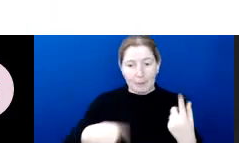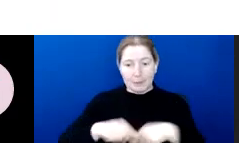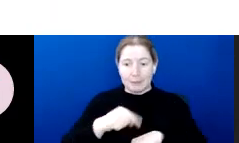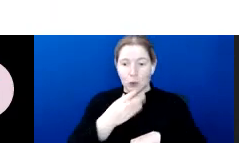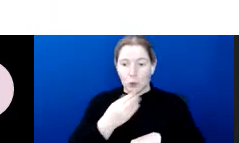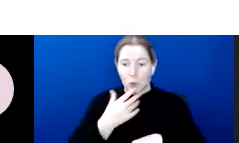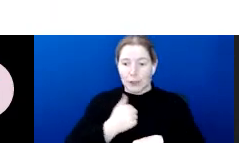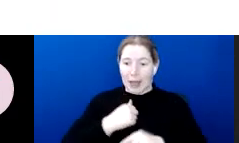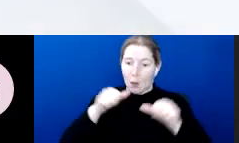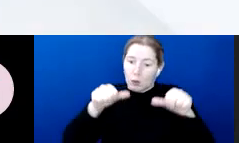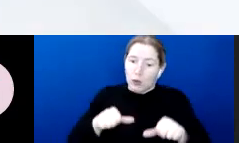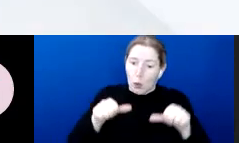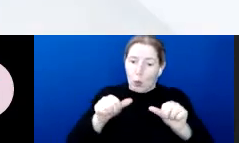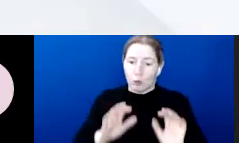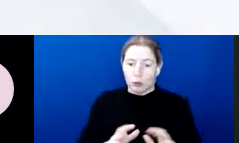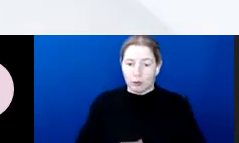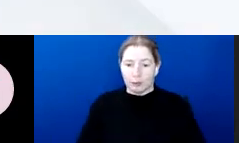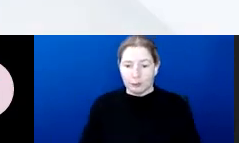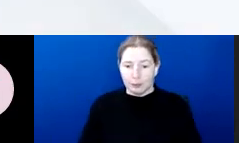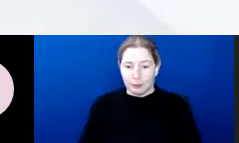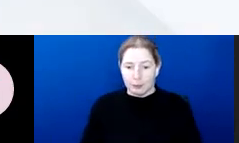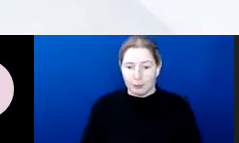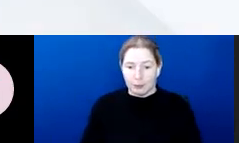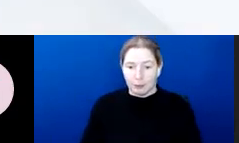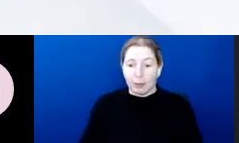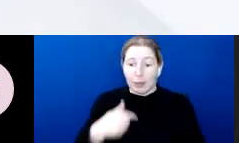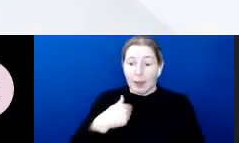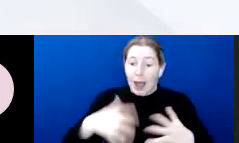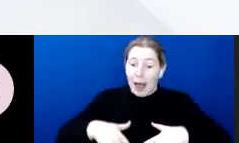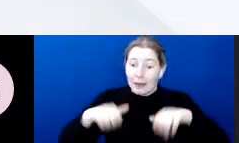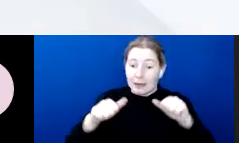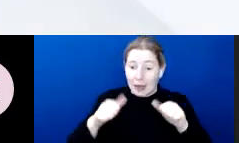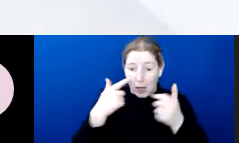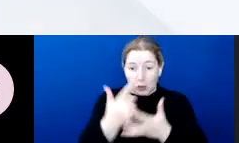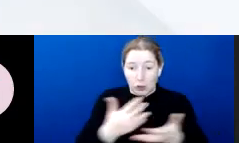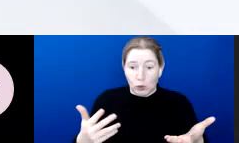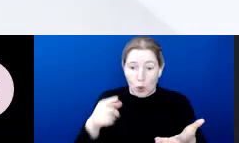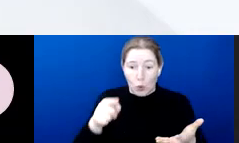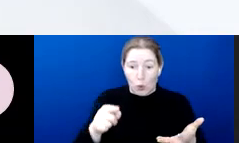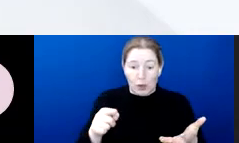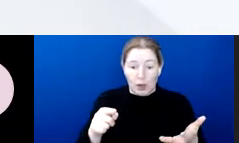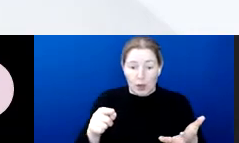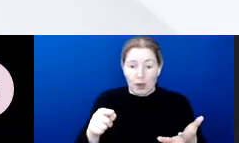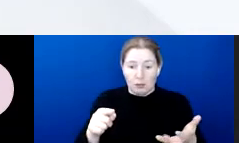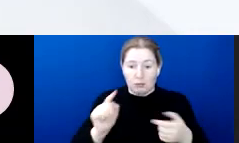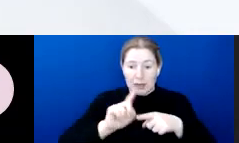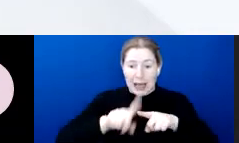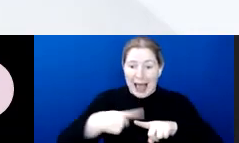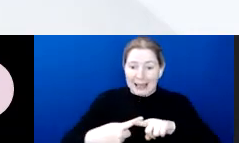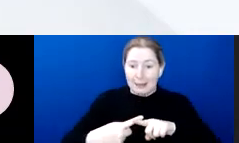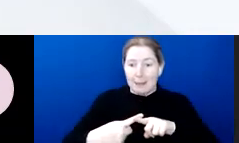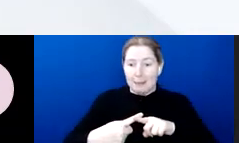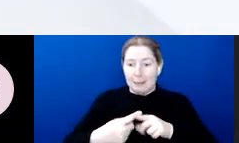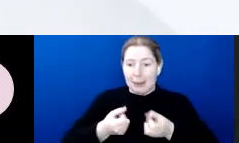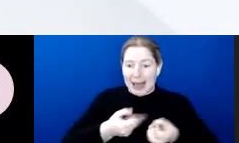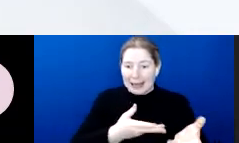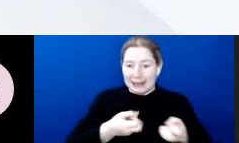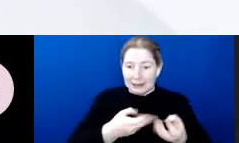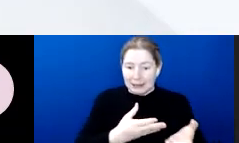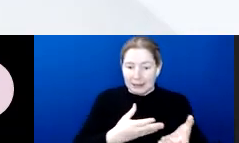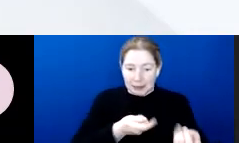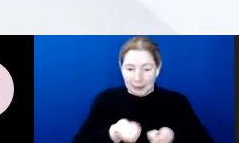our solutions. So I'll start showing you expense management, which I'm the